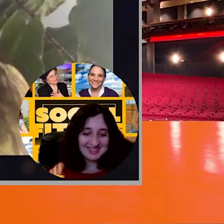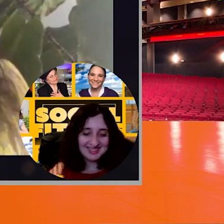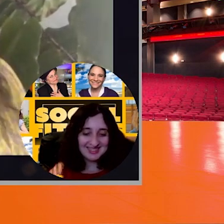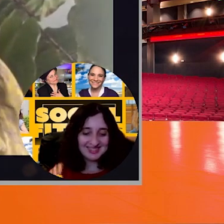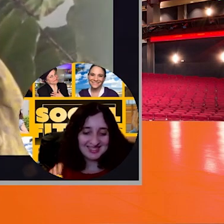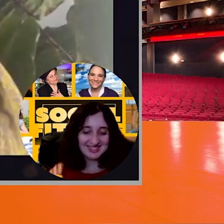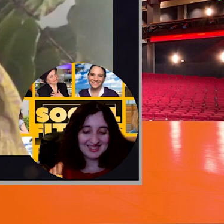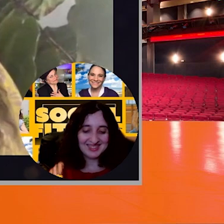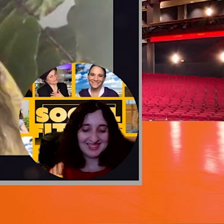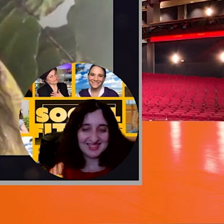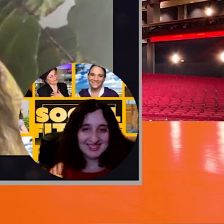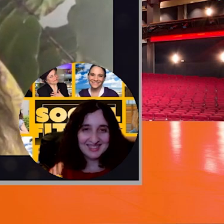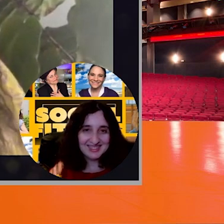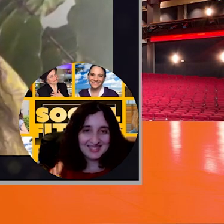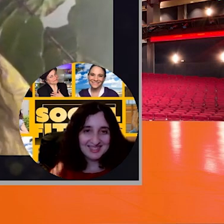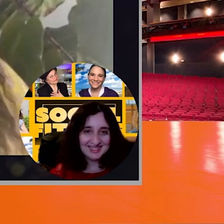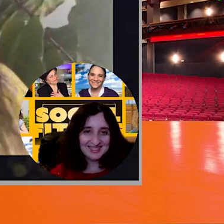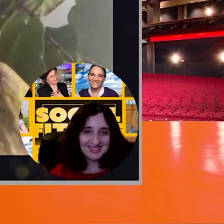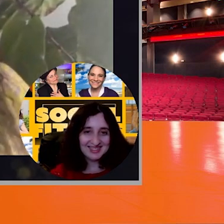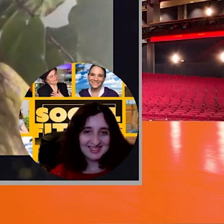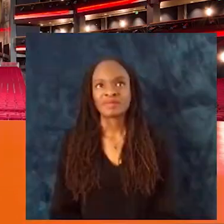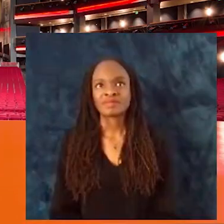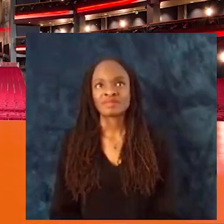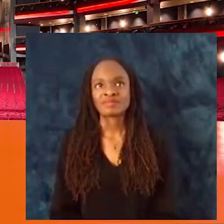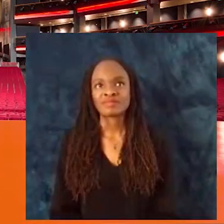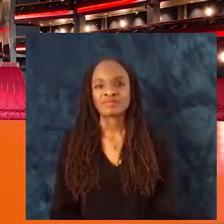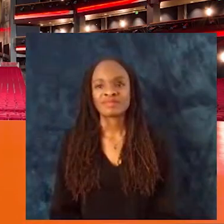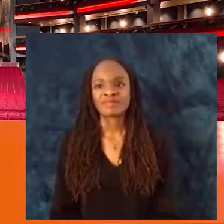Awareness Campaign this year.